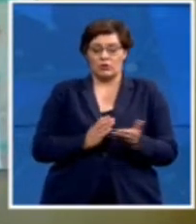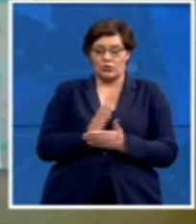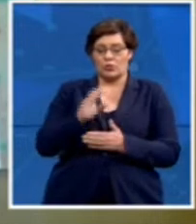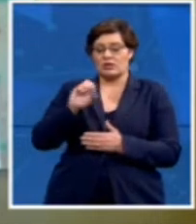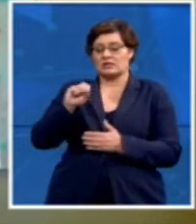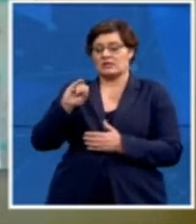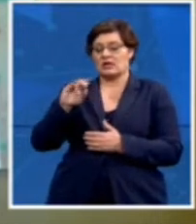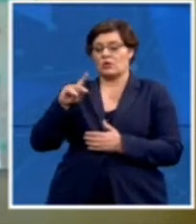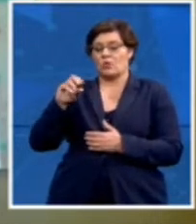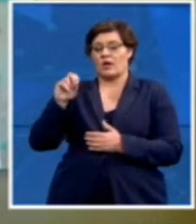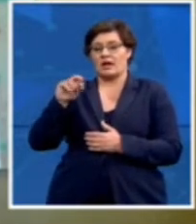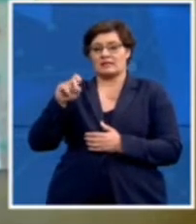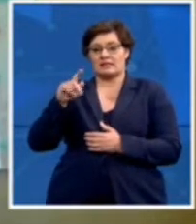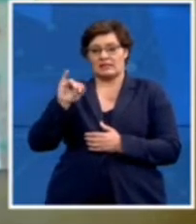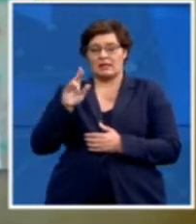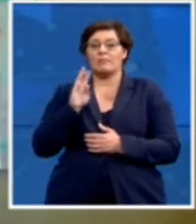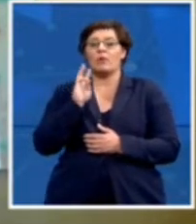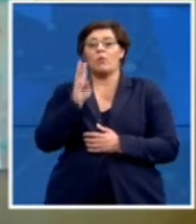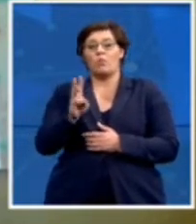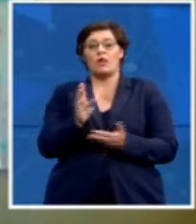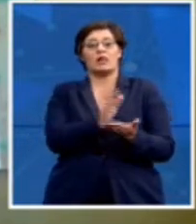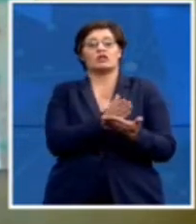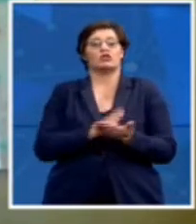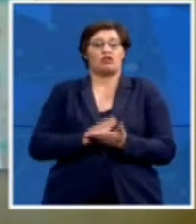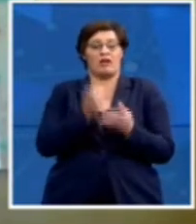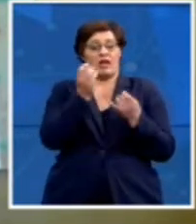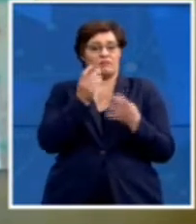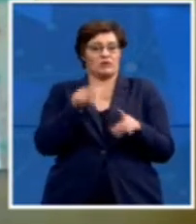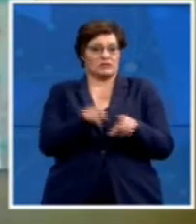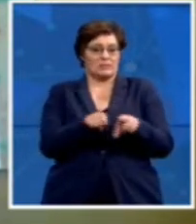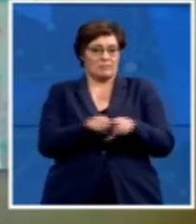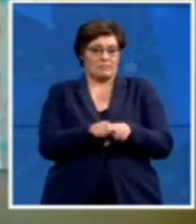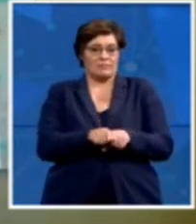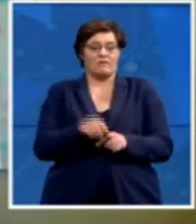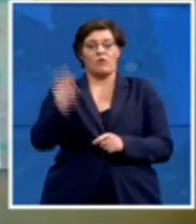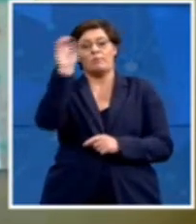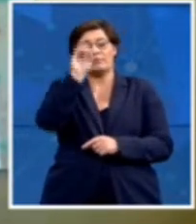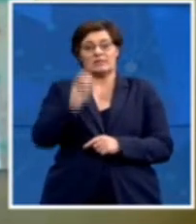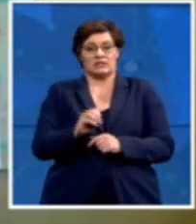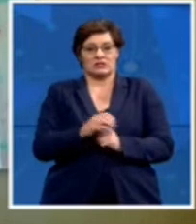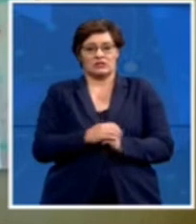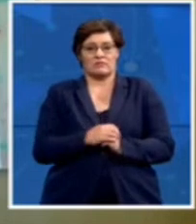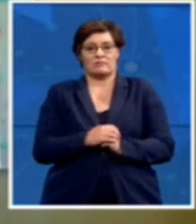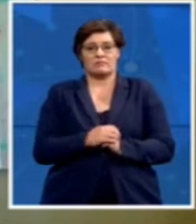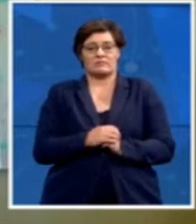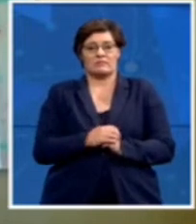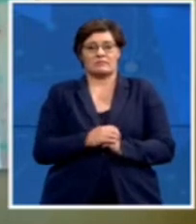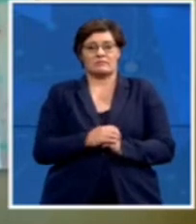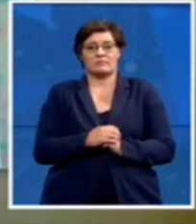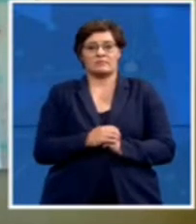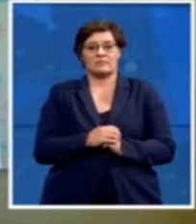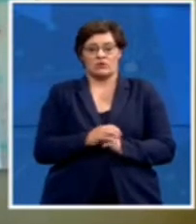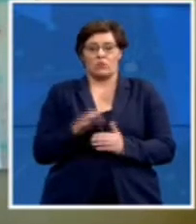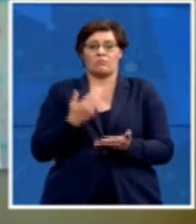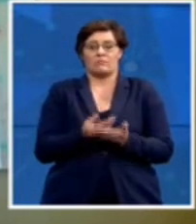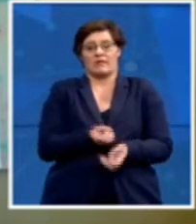those details in terms of percentages, and they will be made available to you. Thank you,